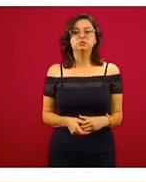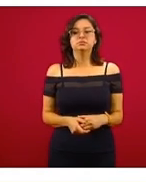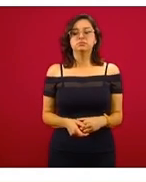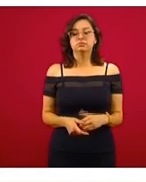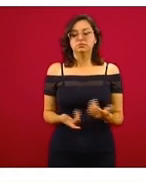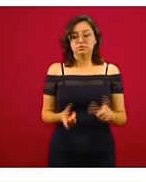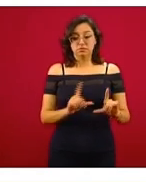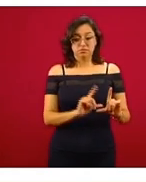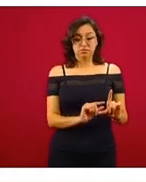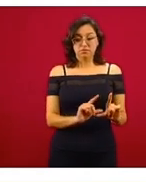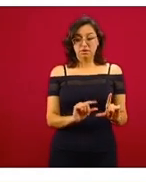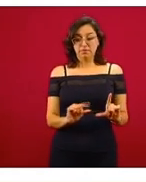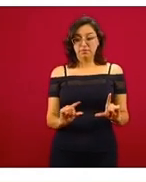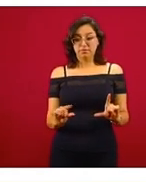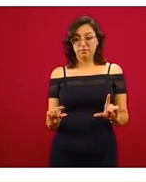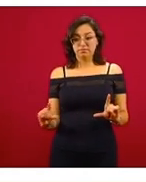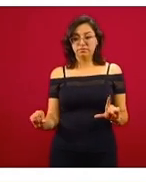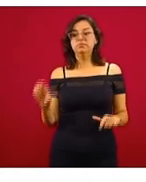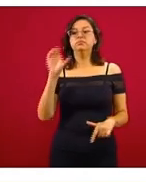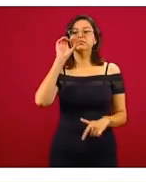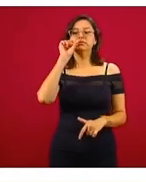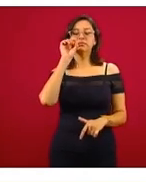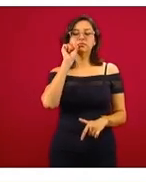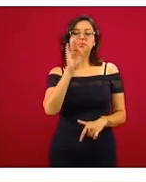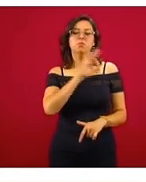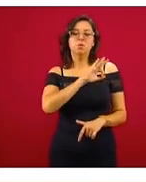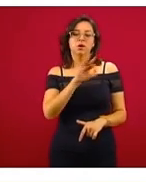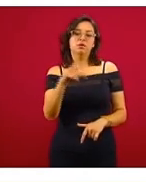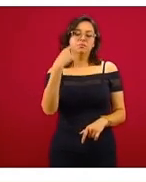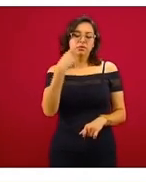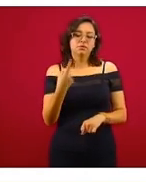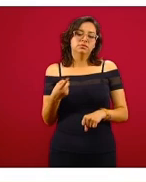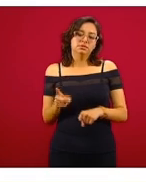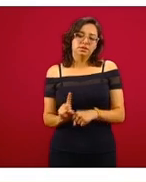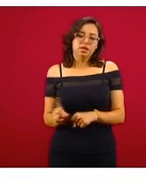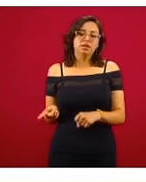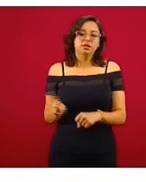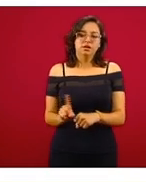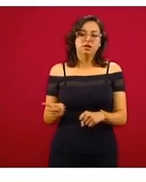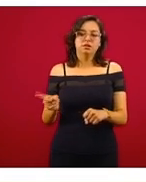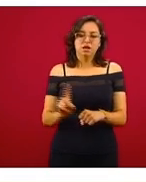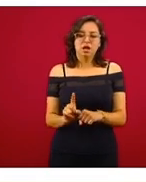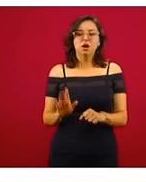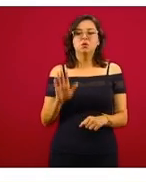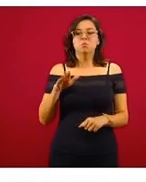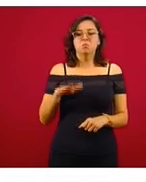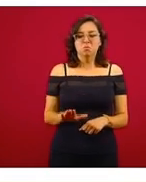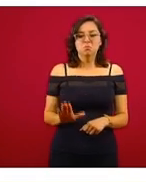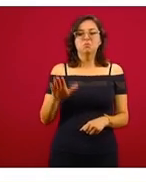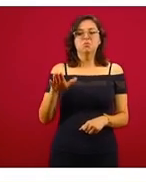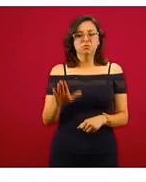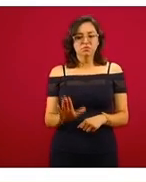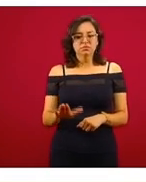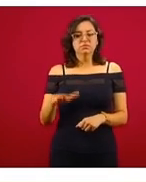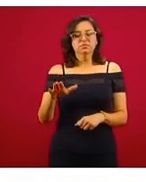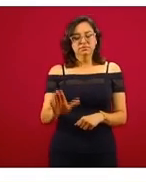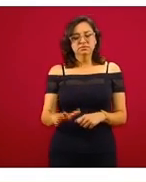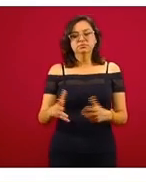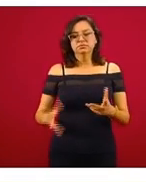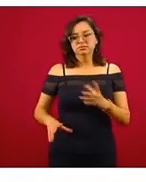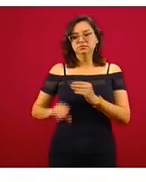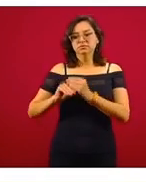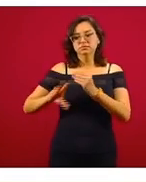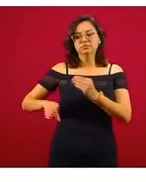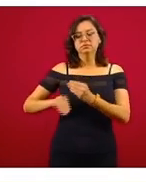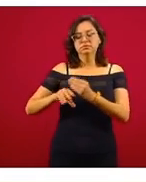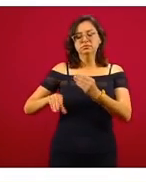24,905. We had an increase of 1,434 cases in the last 24 hours, which is a